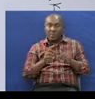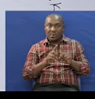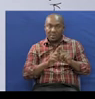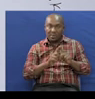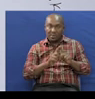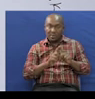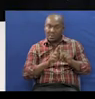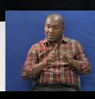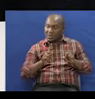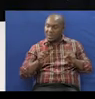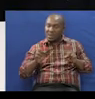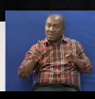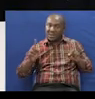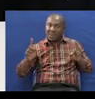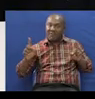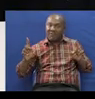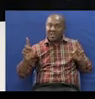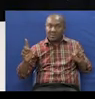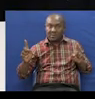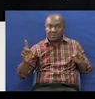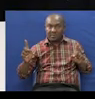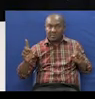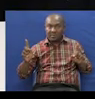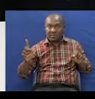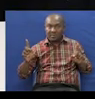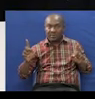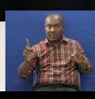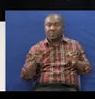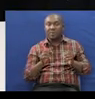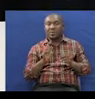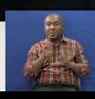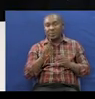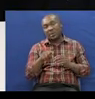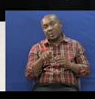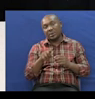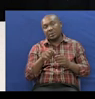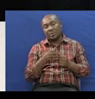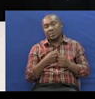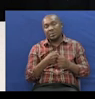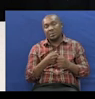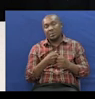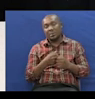The circumference of the Earth through the center or through the equator